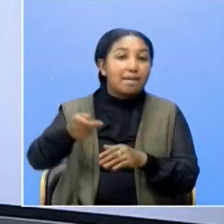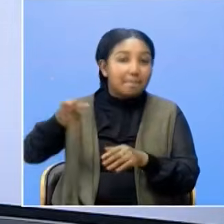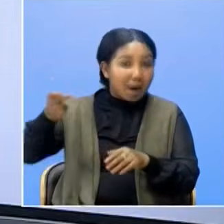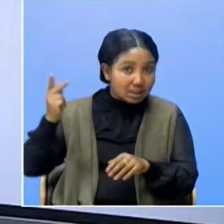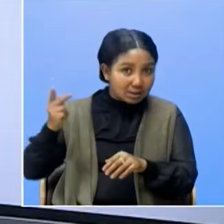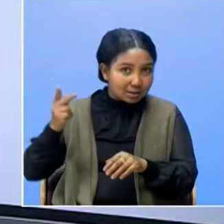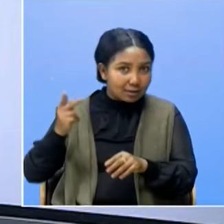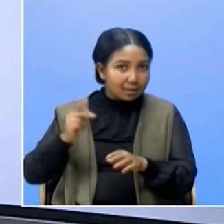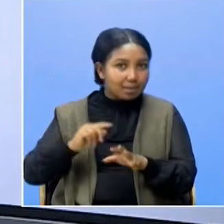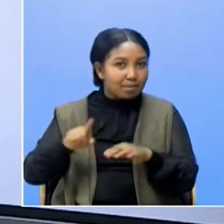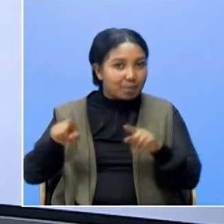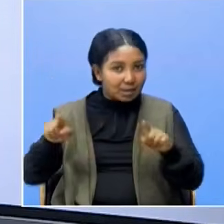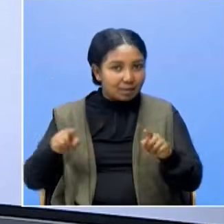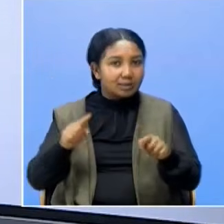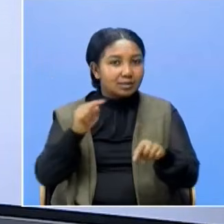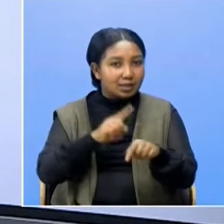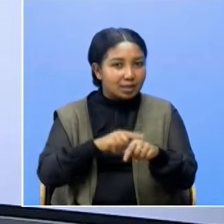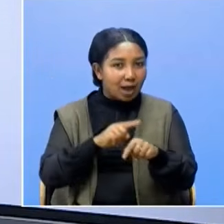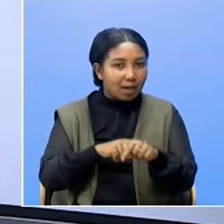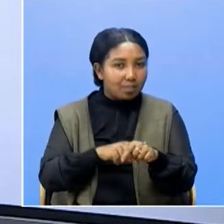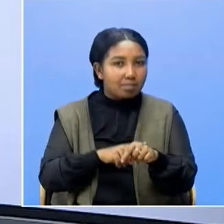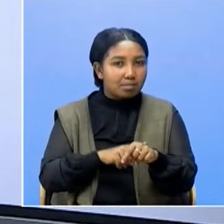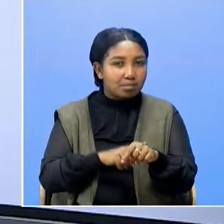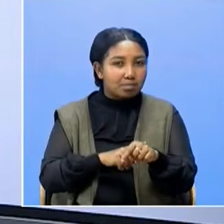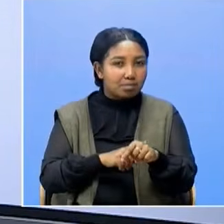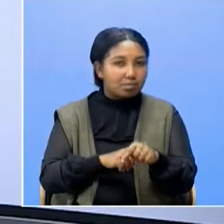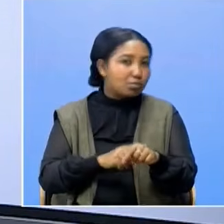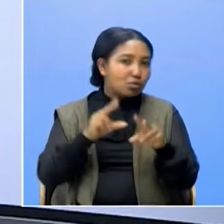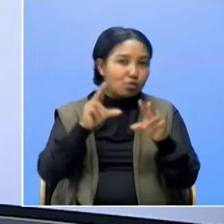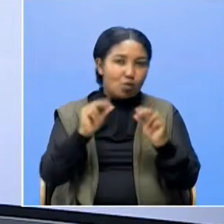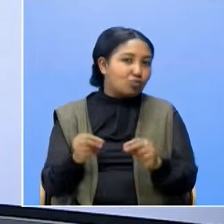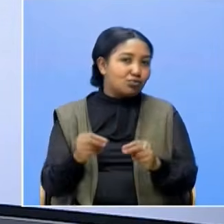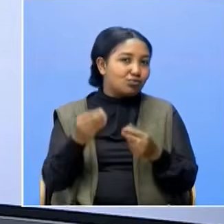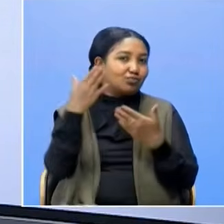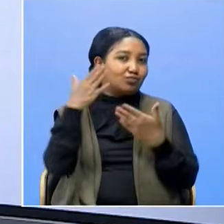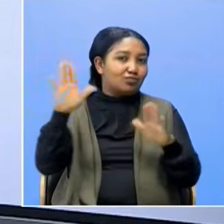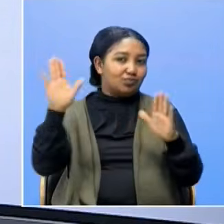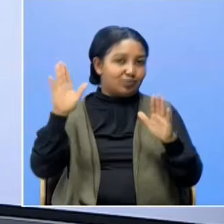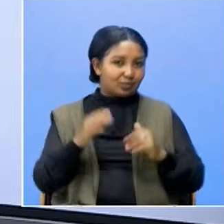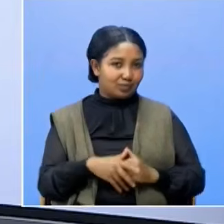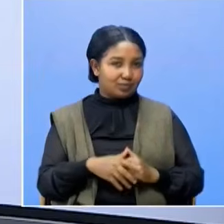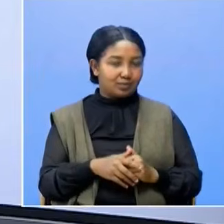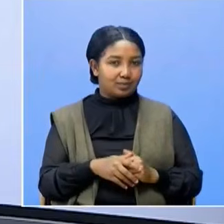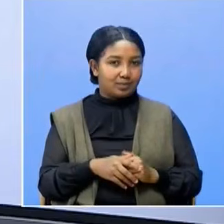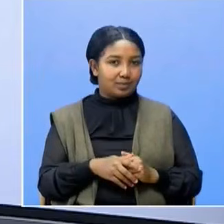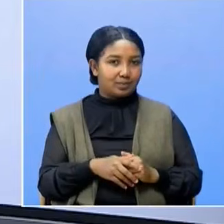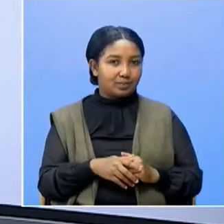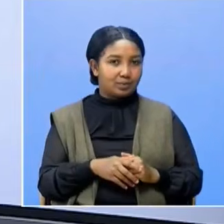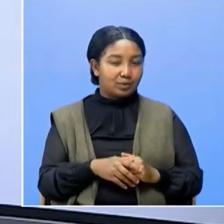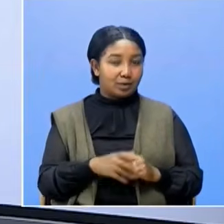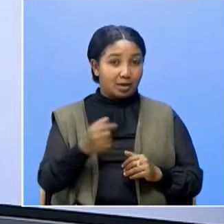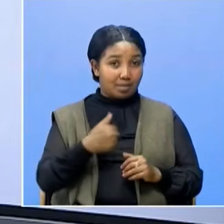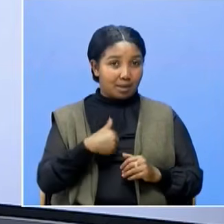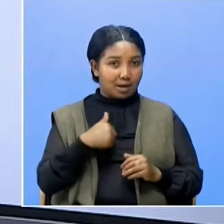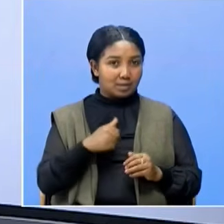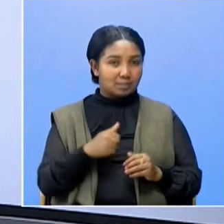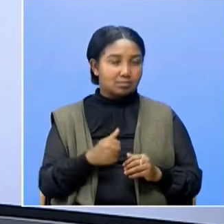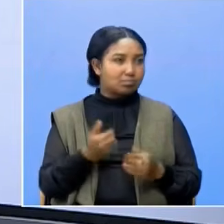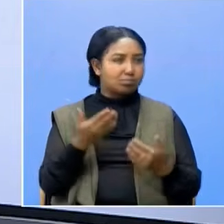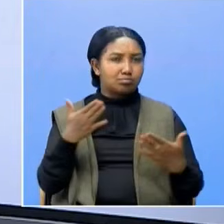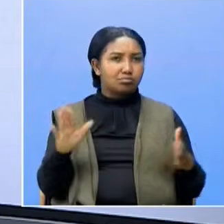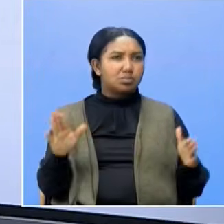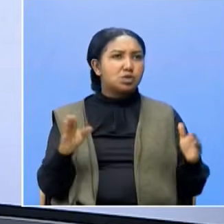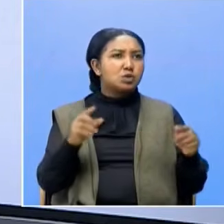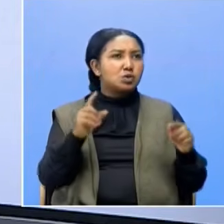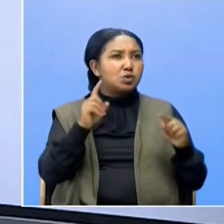in the past, but the time happening is not mentioned or is not known. In my case, it is not known because